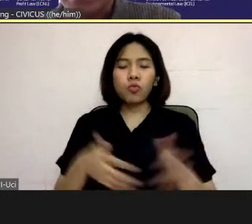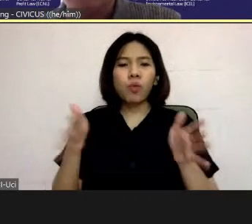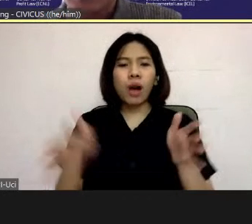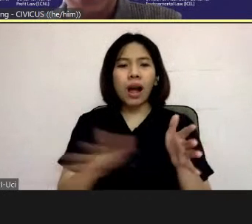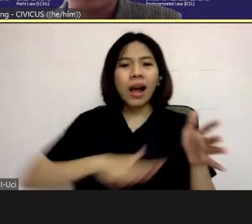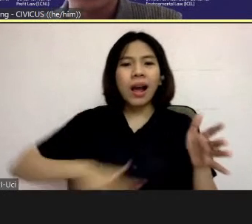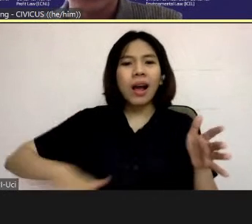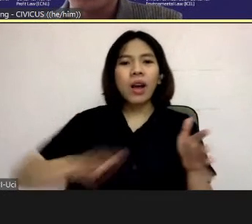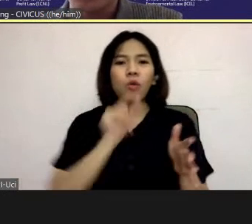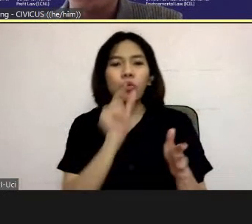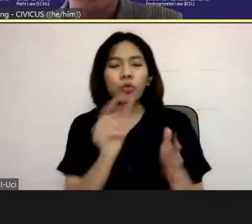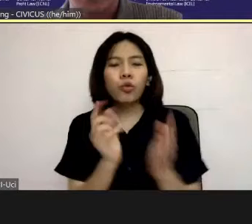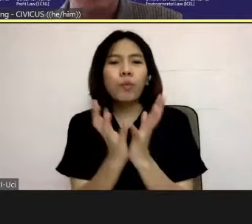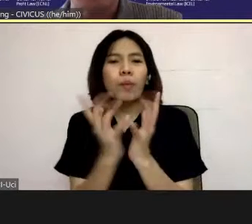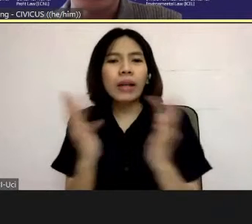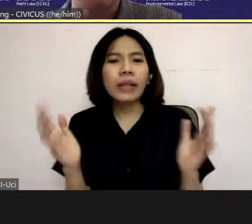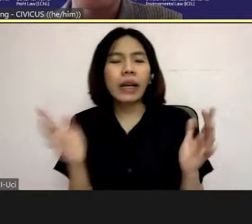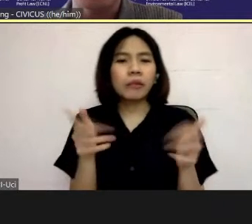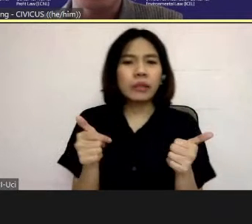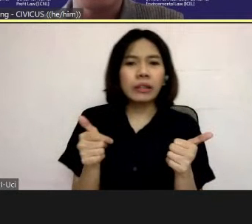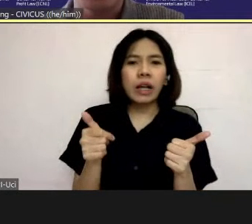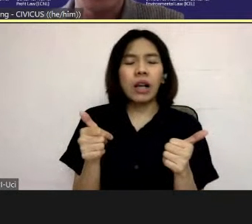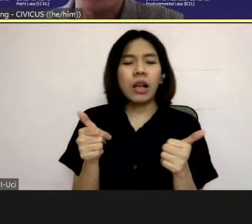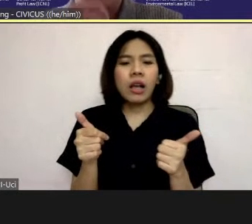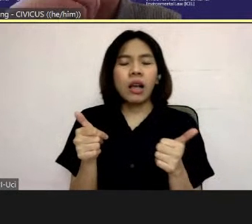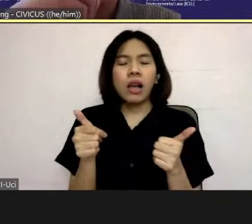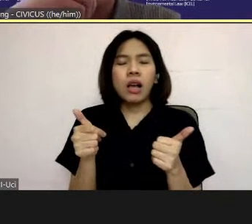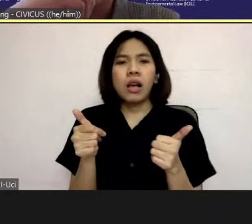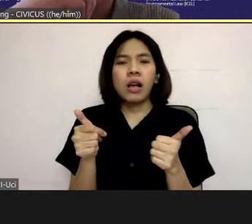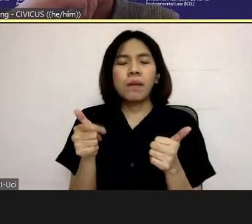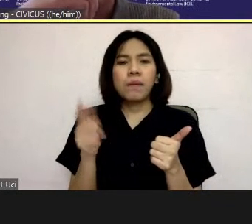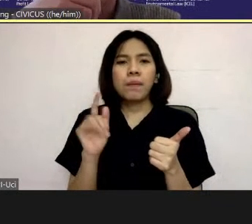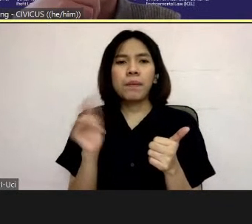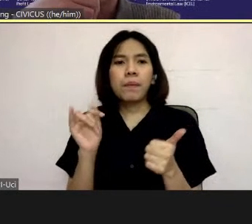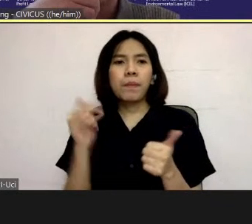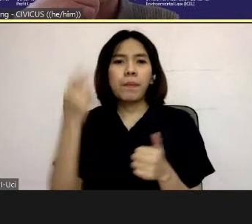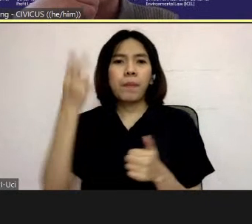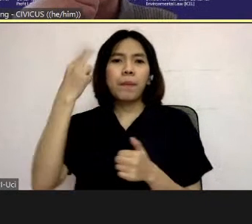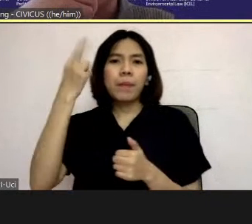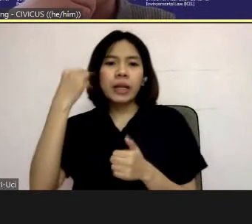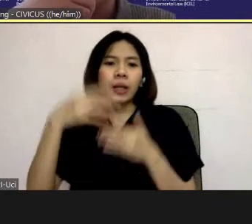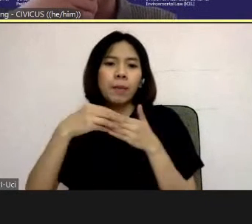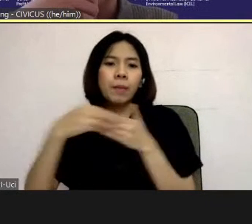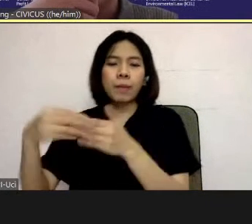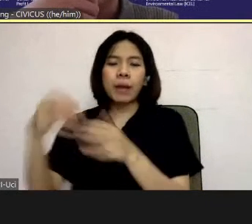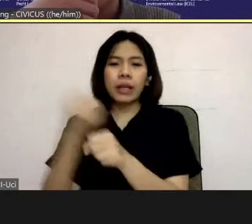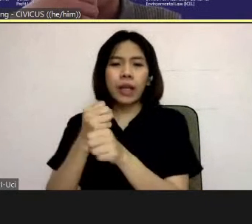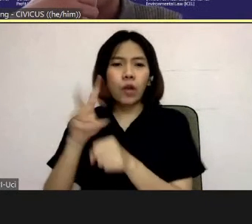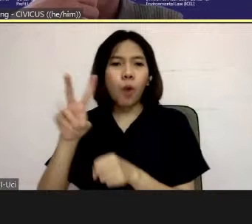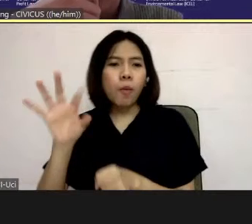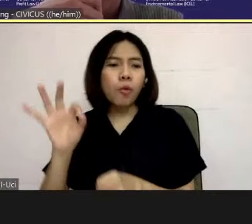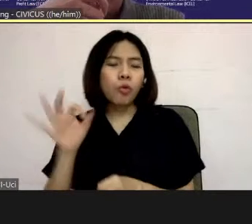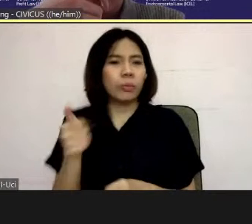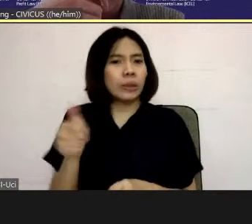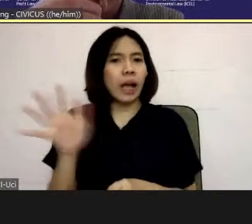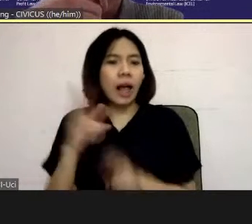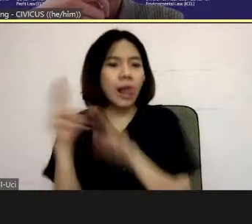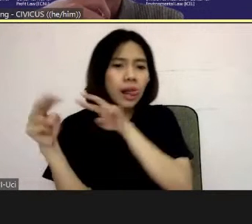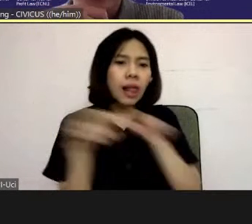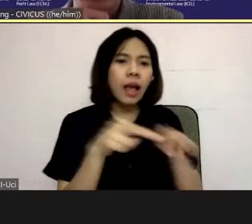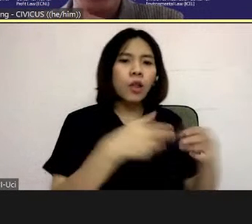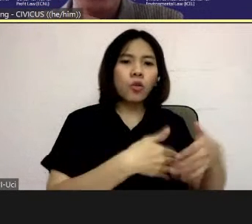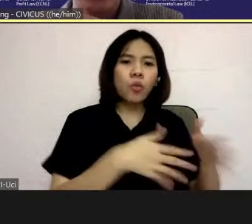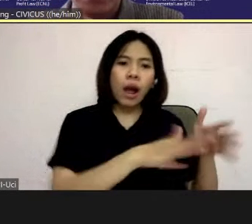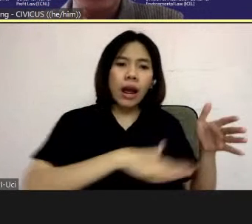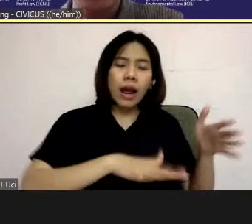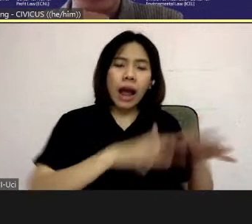leaders. And perhaps it's also become we can be more alert on how the civic space discussion